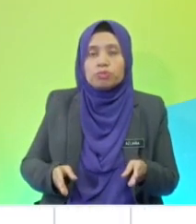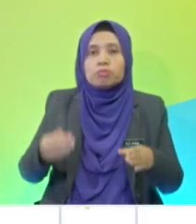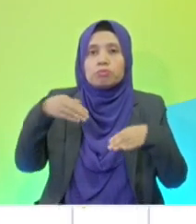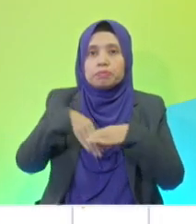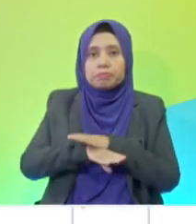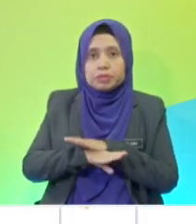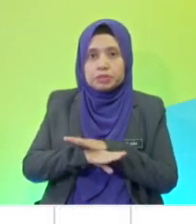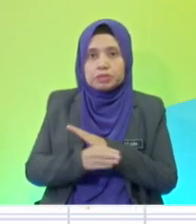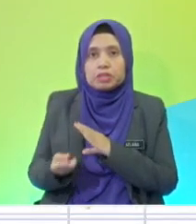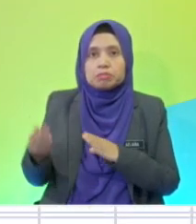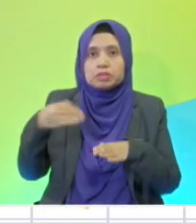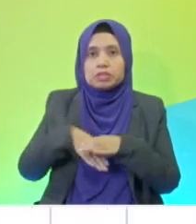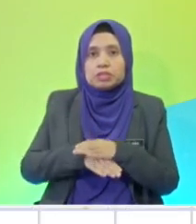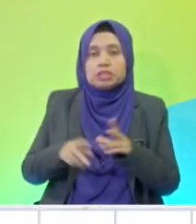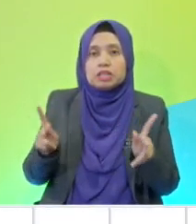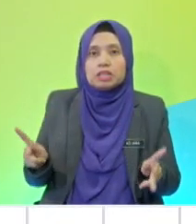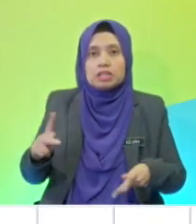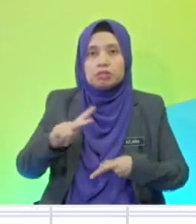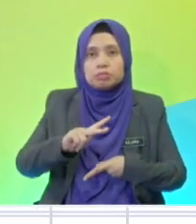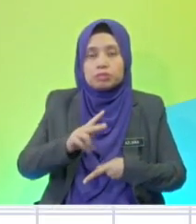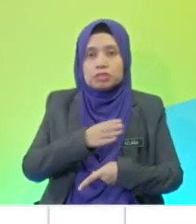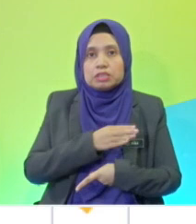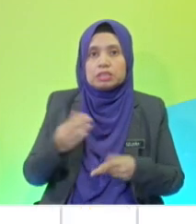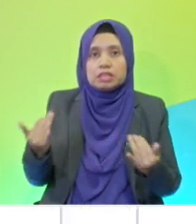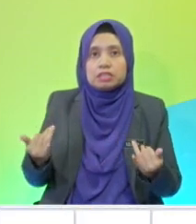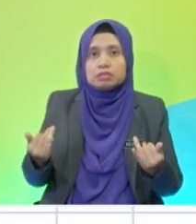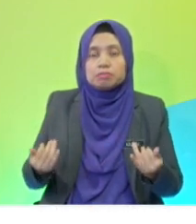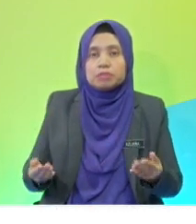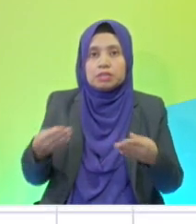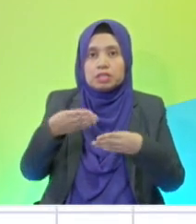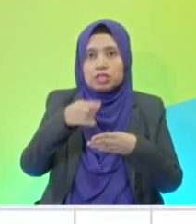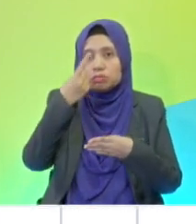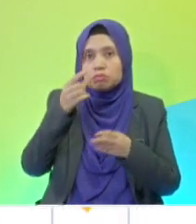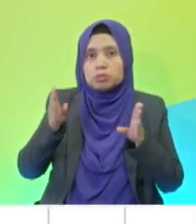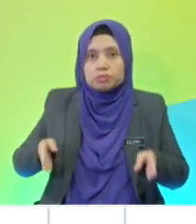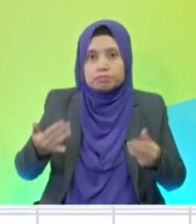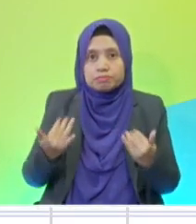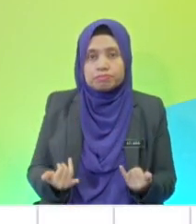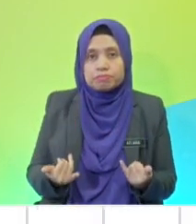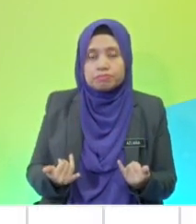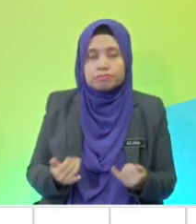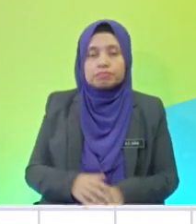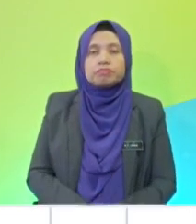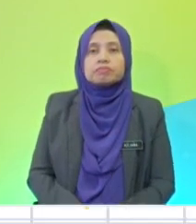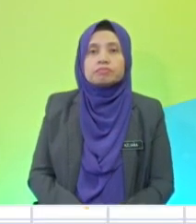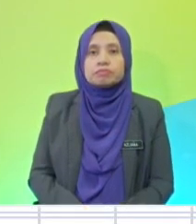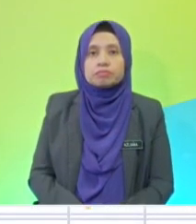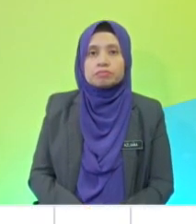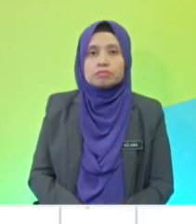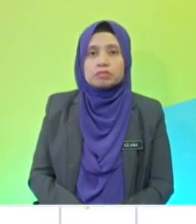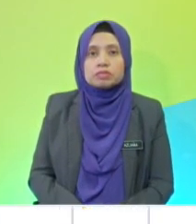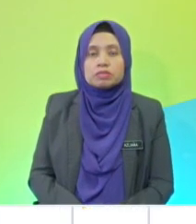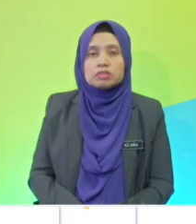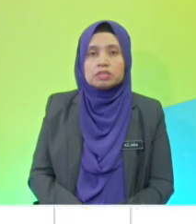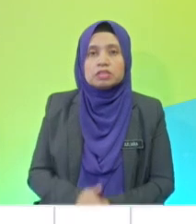box and learn more about our life now, at the beginning of the 21st century.